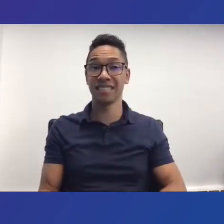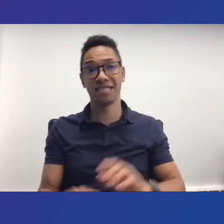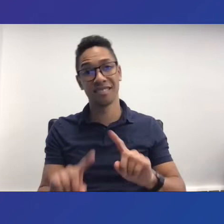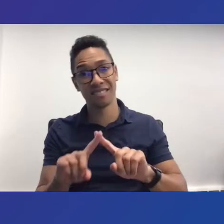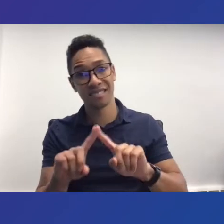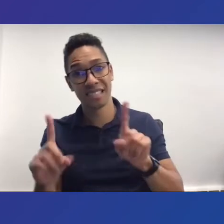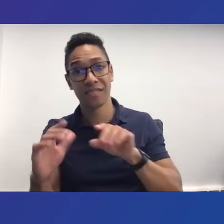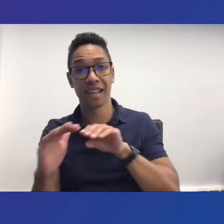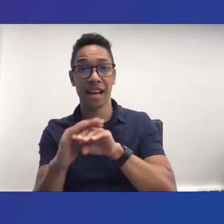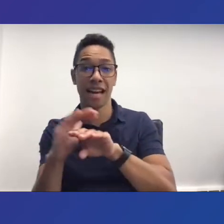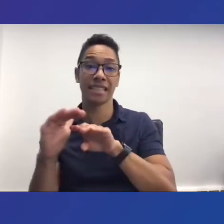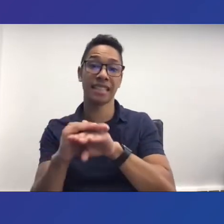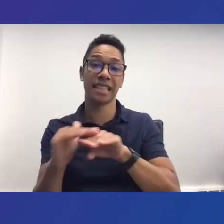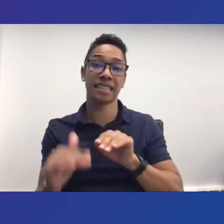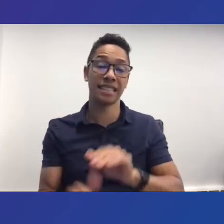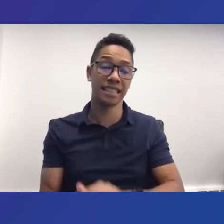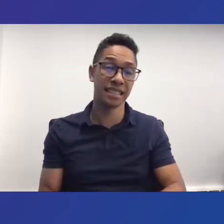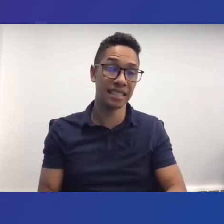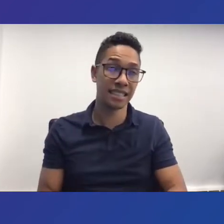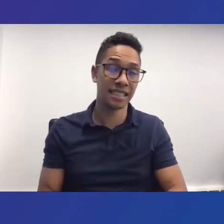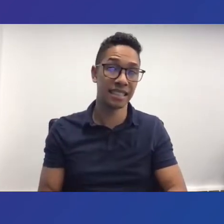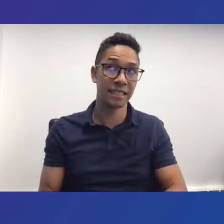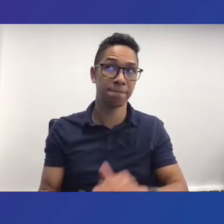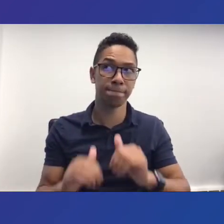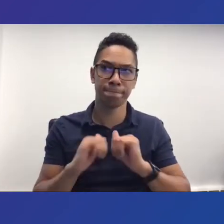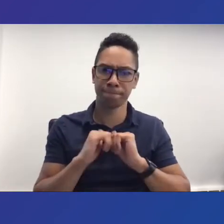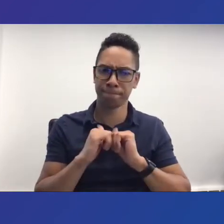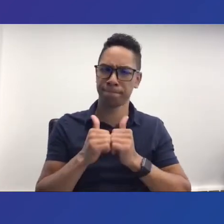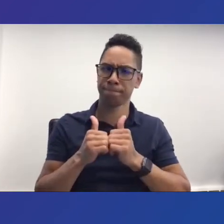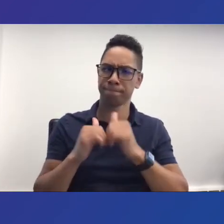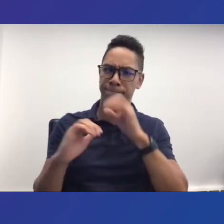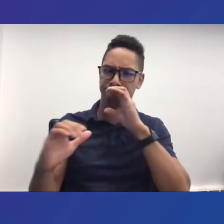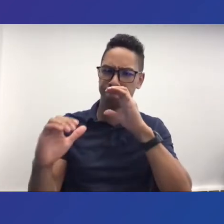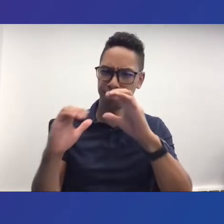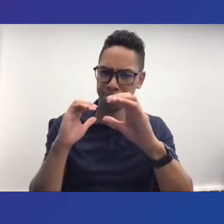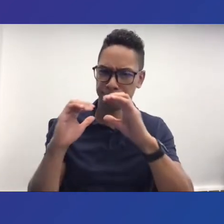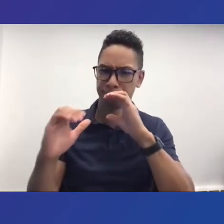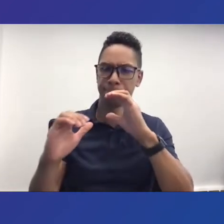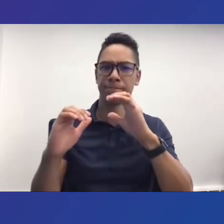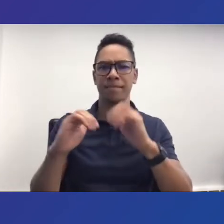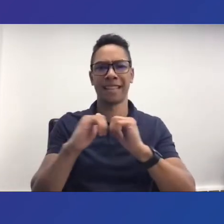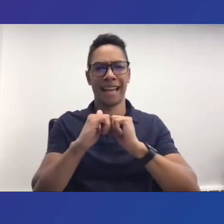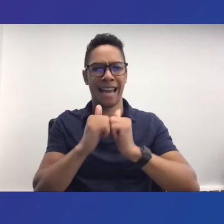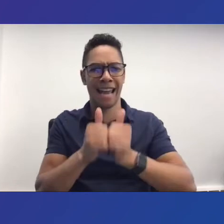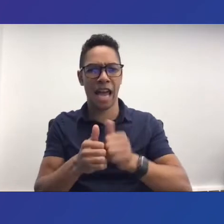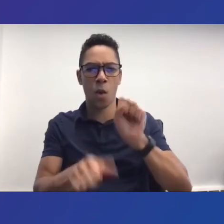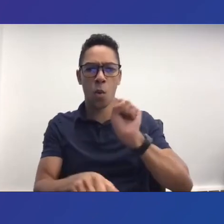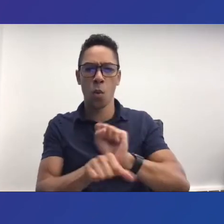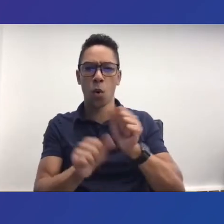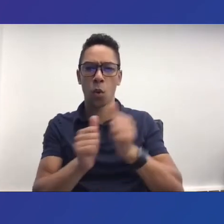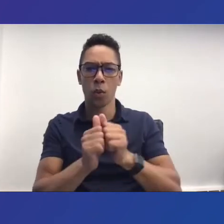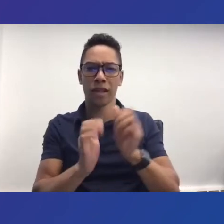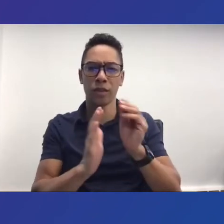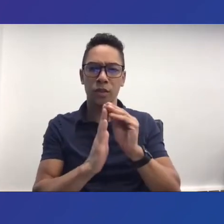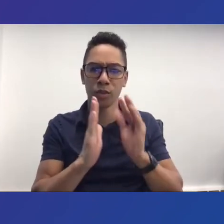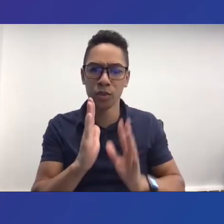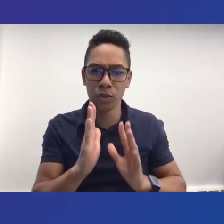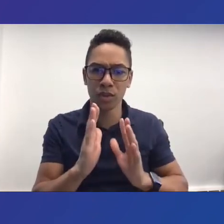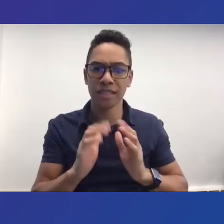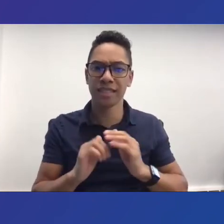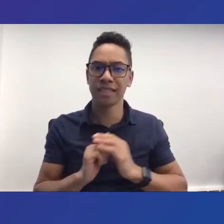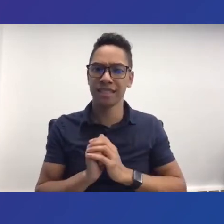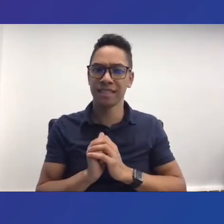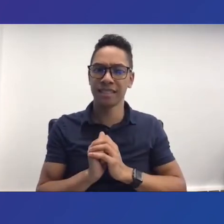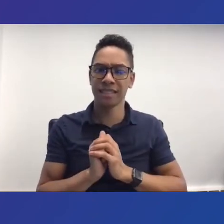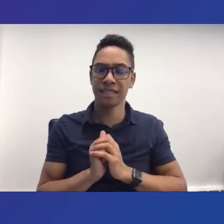access. How do you communicate? How do you work with the students from where they are? Mm-hmm. And that was coming from